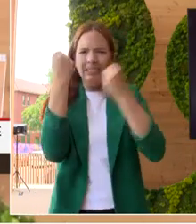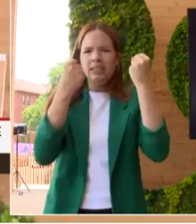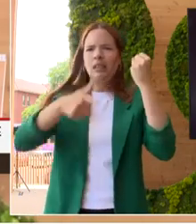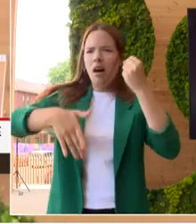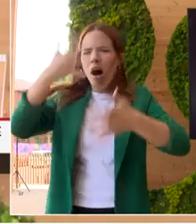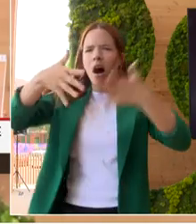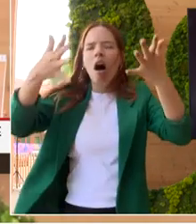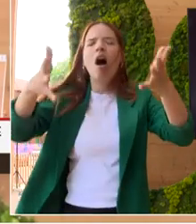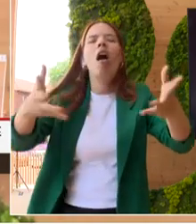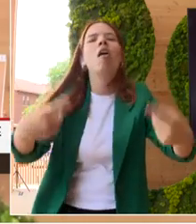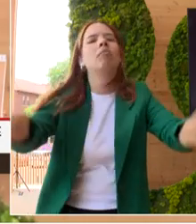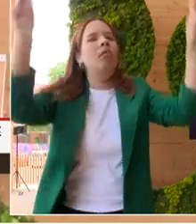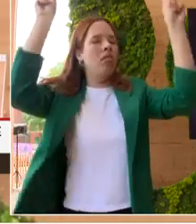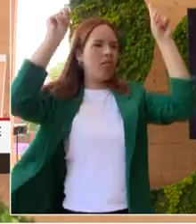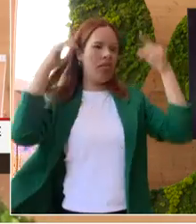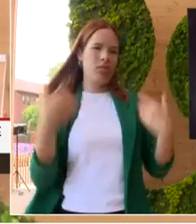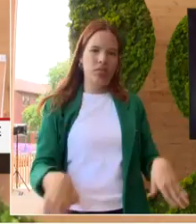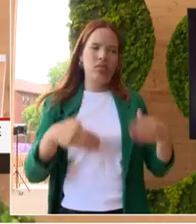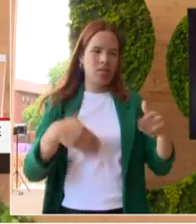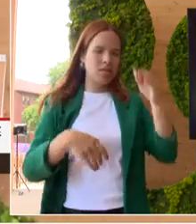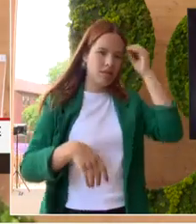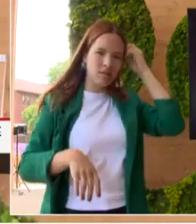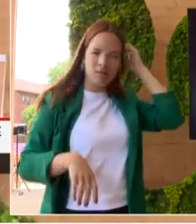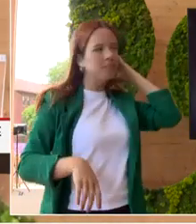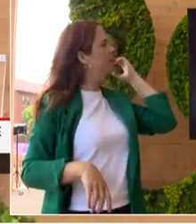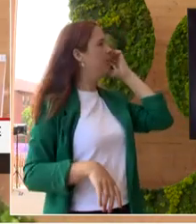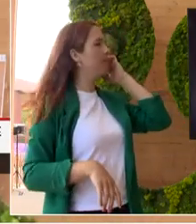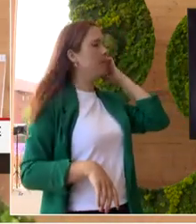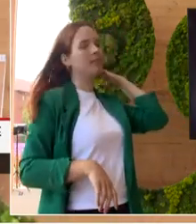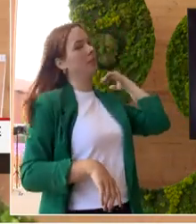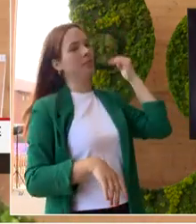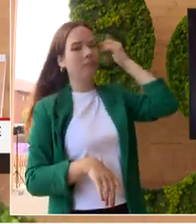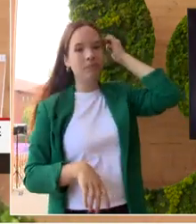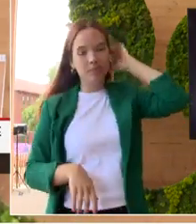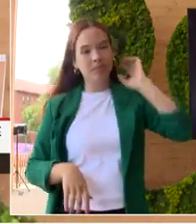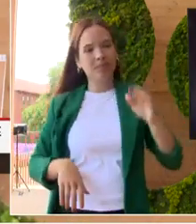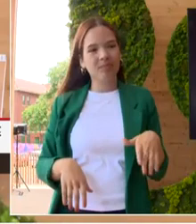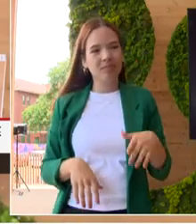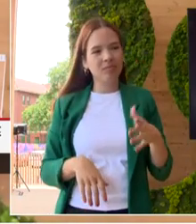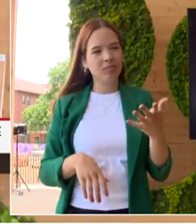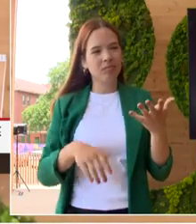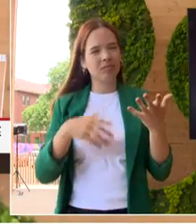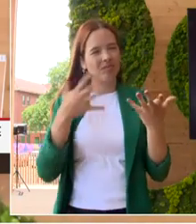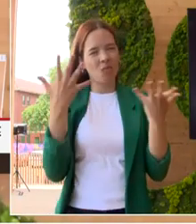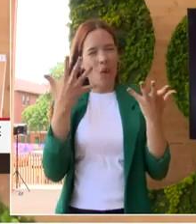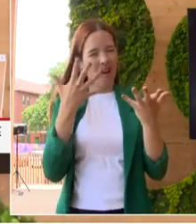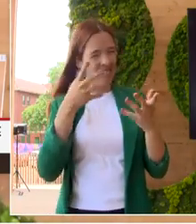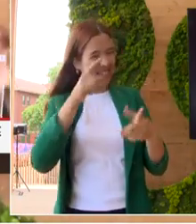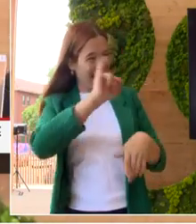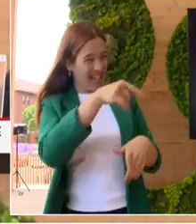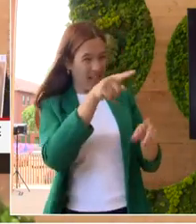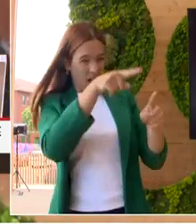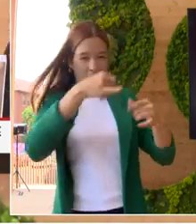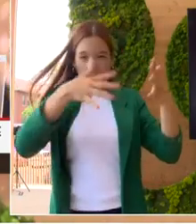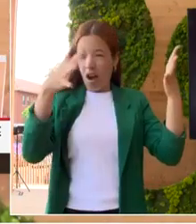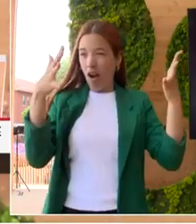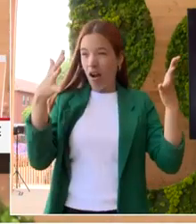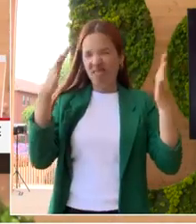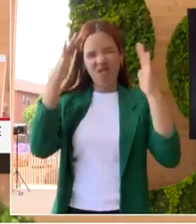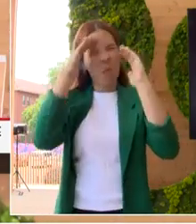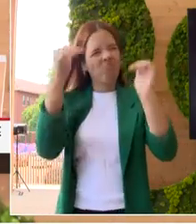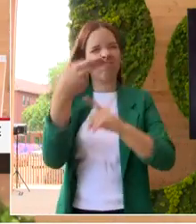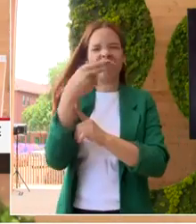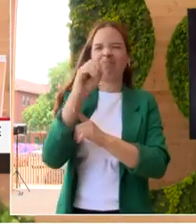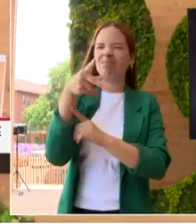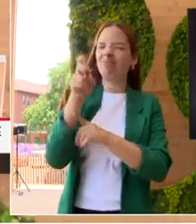Today is hope. I want to thank all those who went into this. I can't go into the